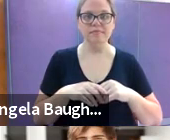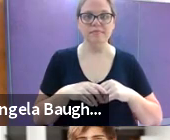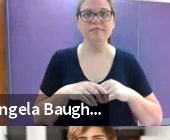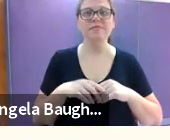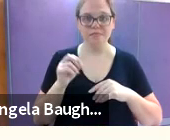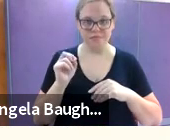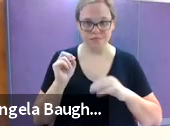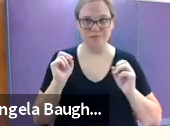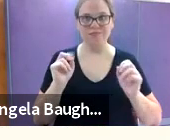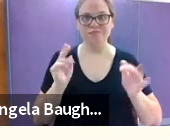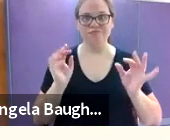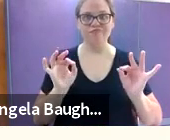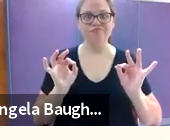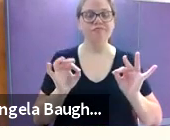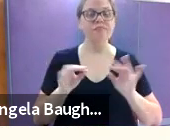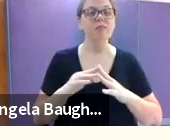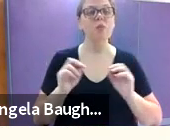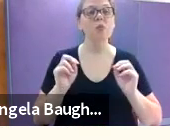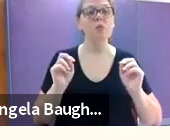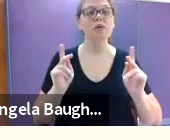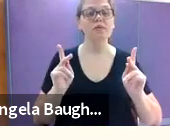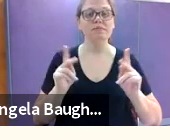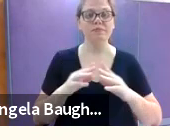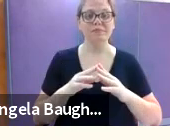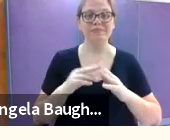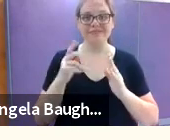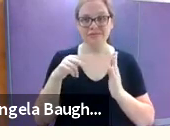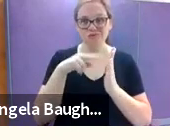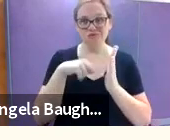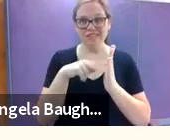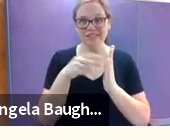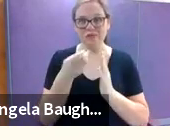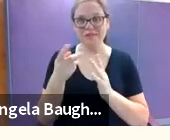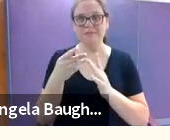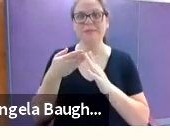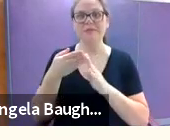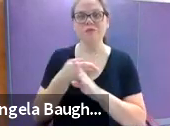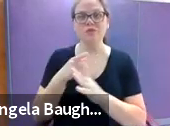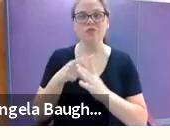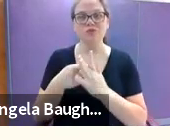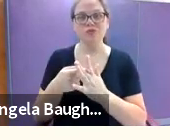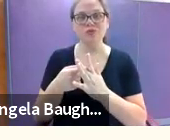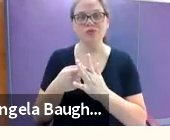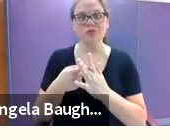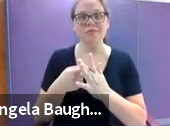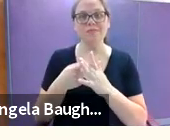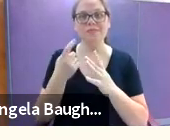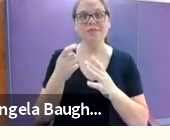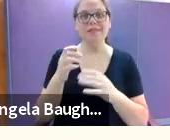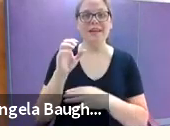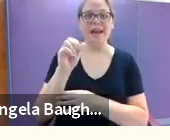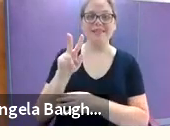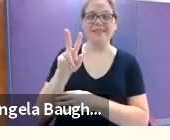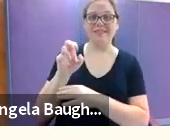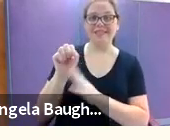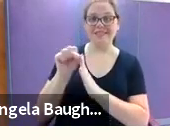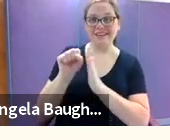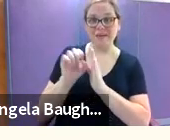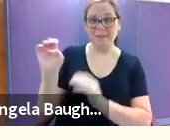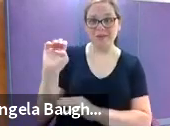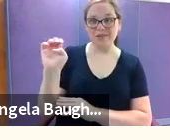right, I got it. Okay, I need to read a few things before we get started. So due to the active state of emergency, this is